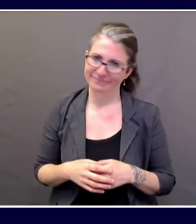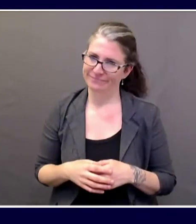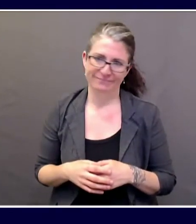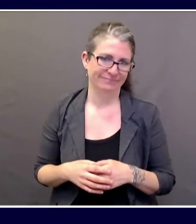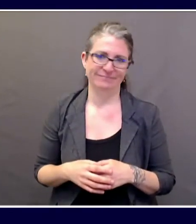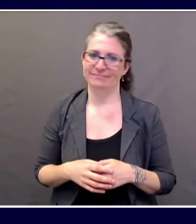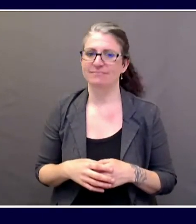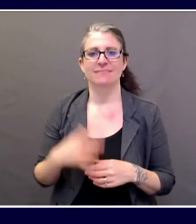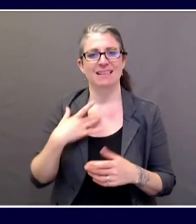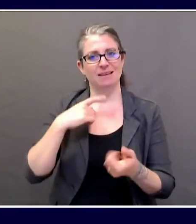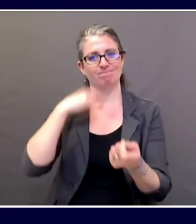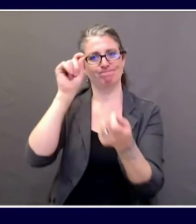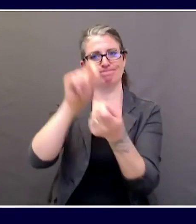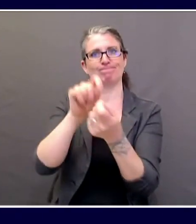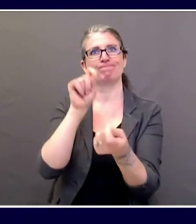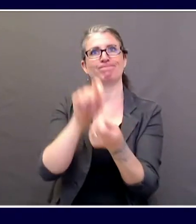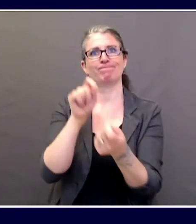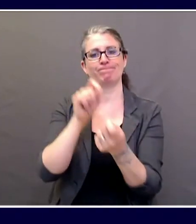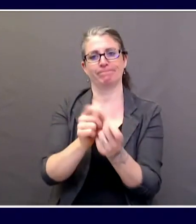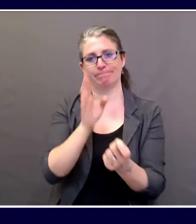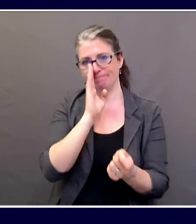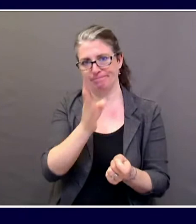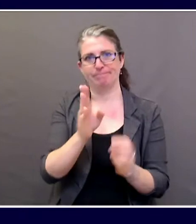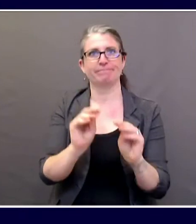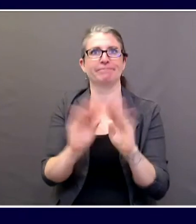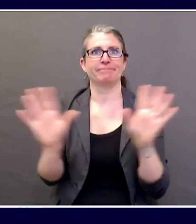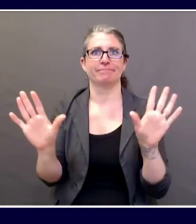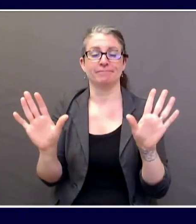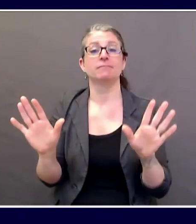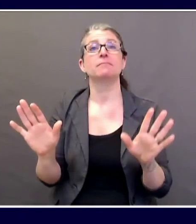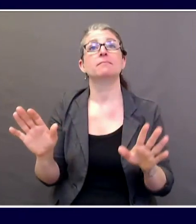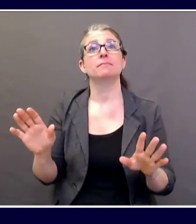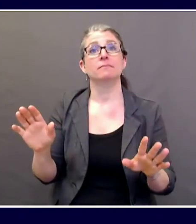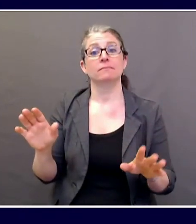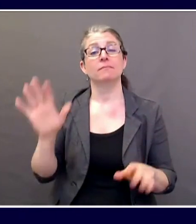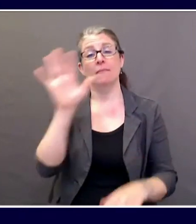relevant population, roughly 1 in 4 has